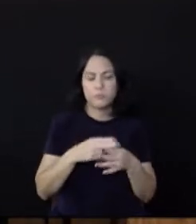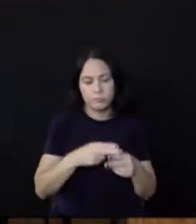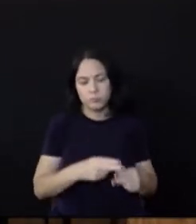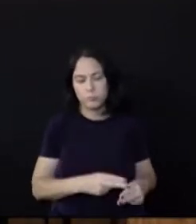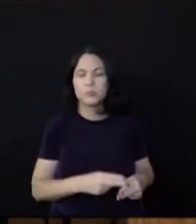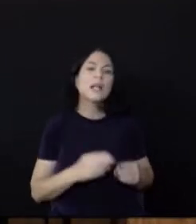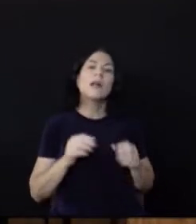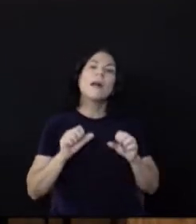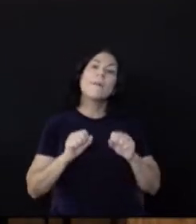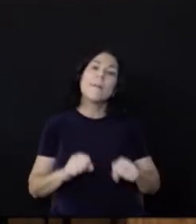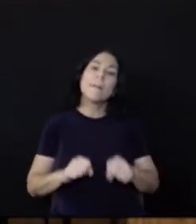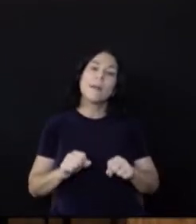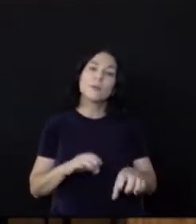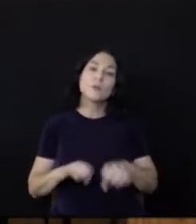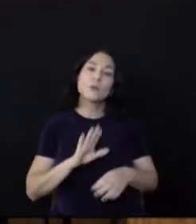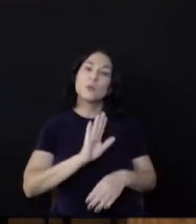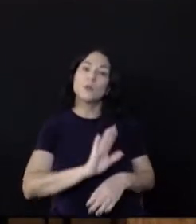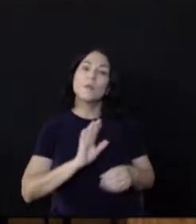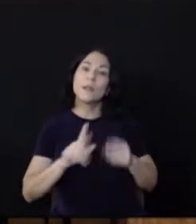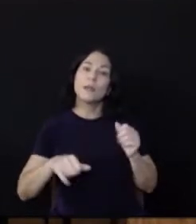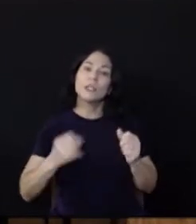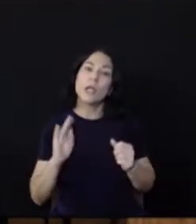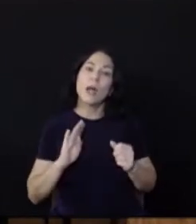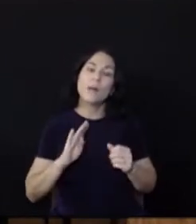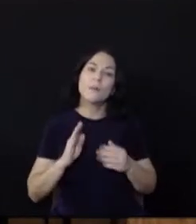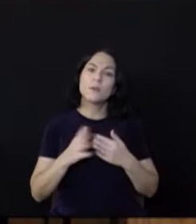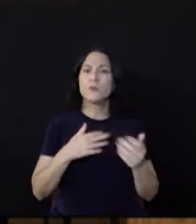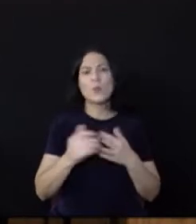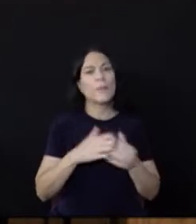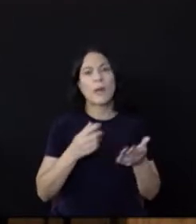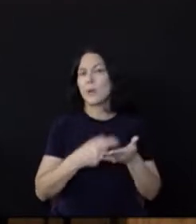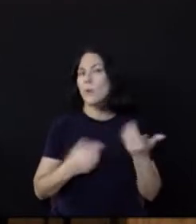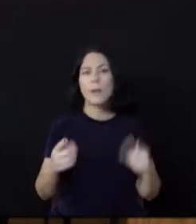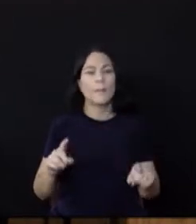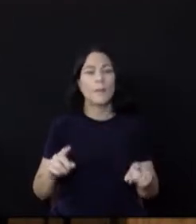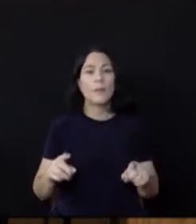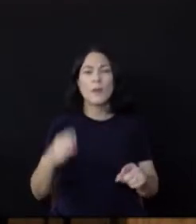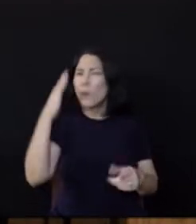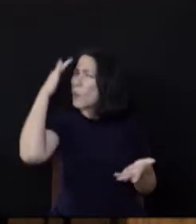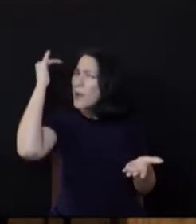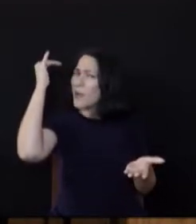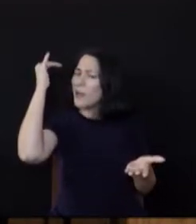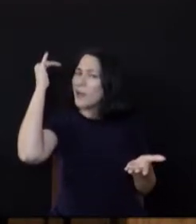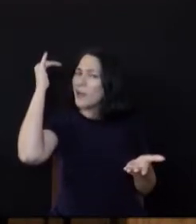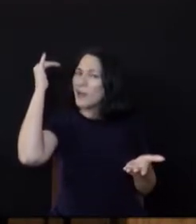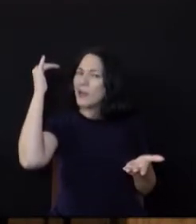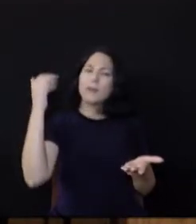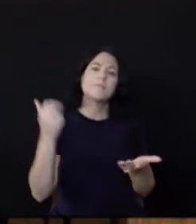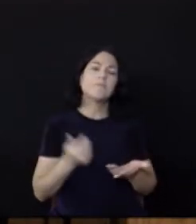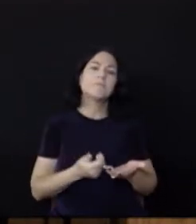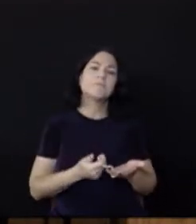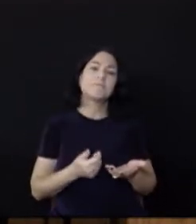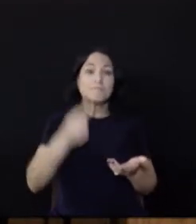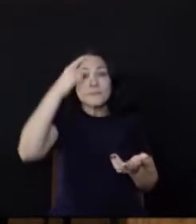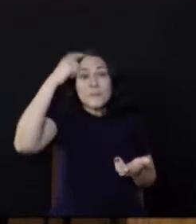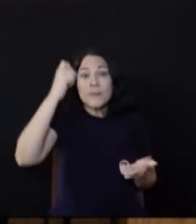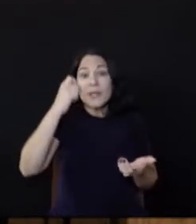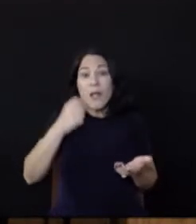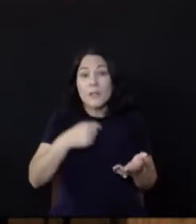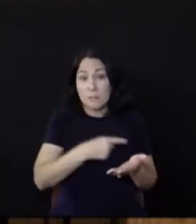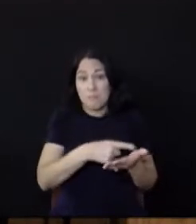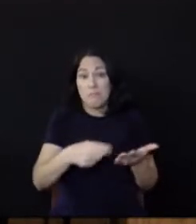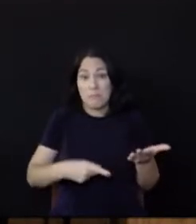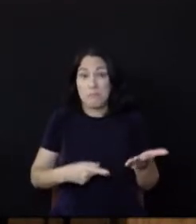their jobs in a certain way no matter what. And why is that the case? Well, because what they do